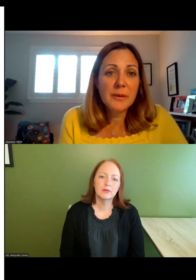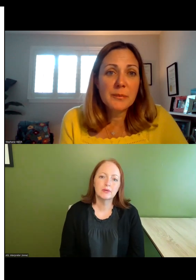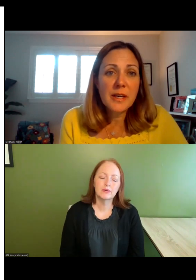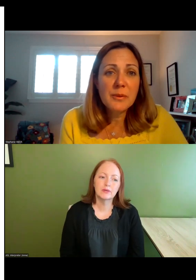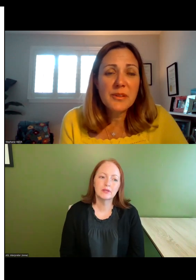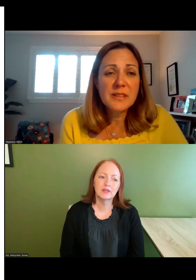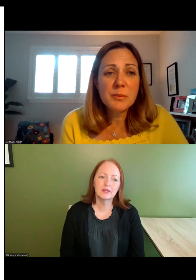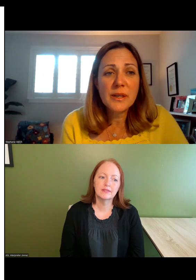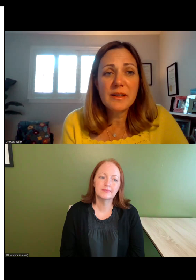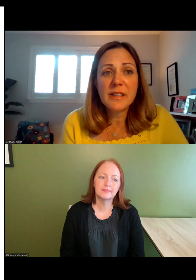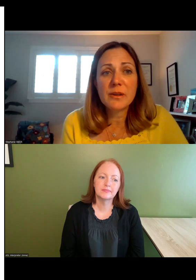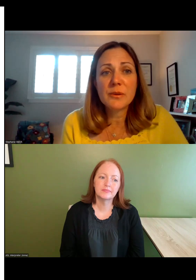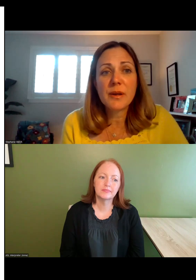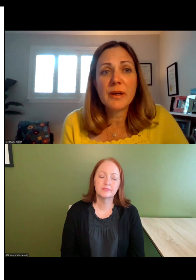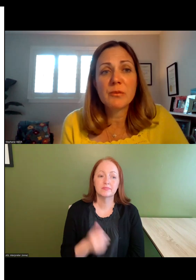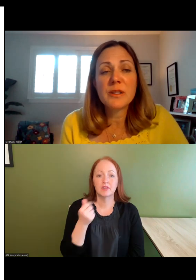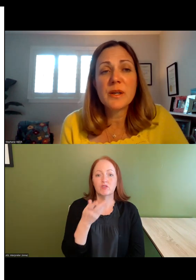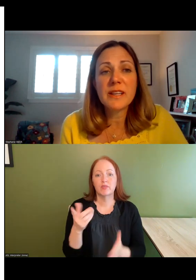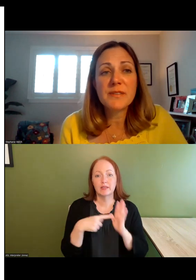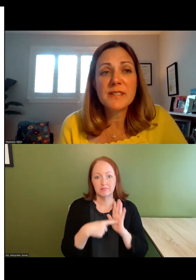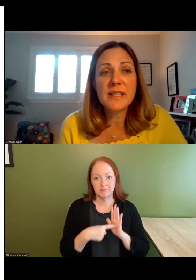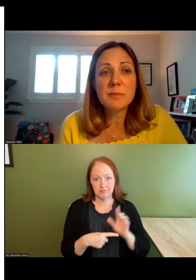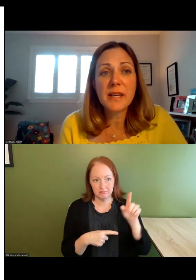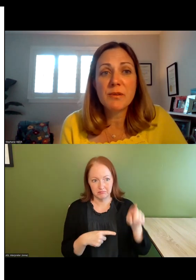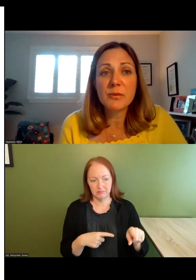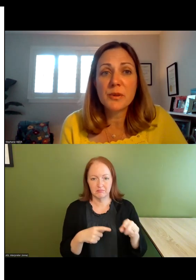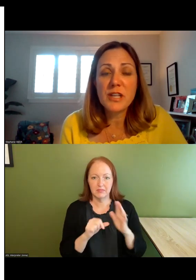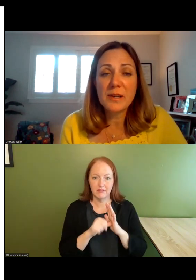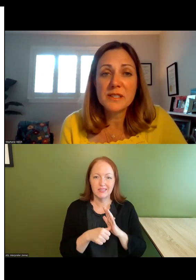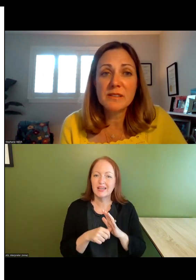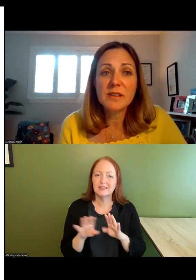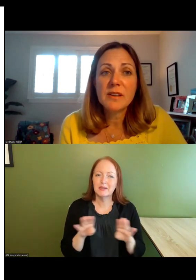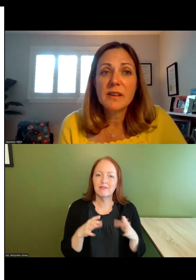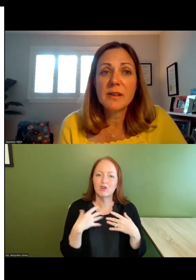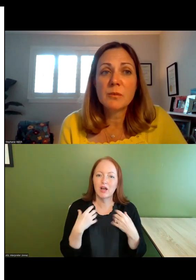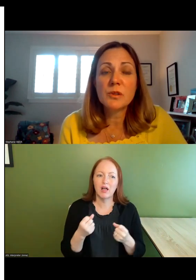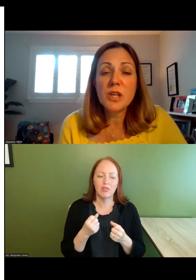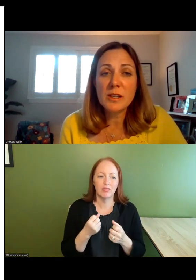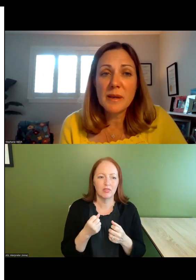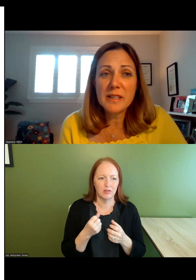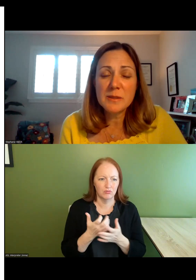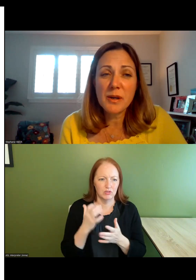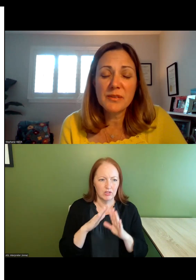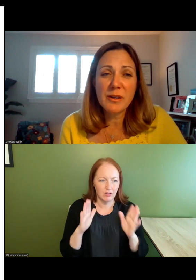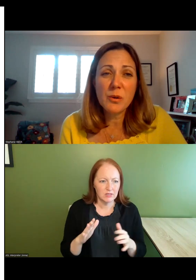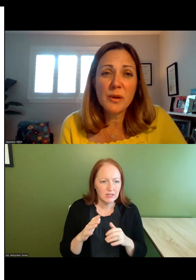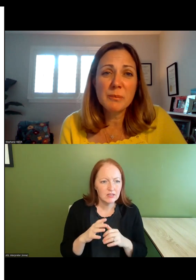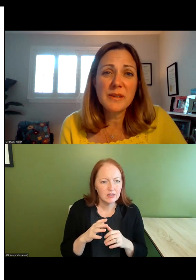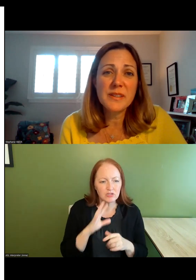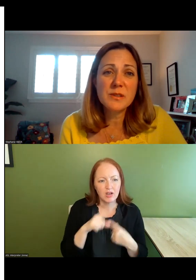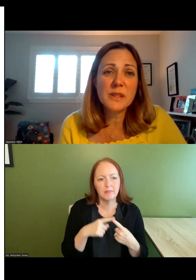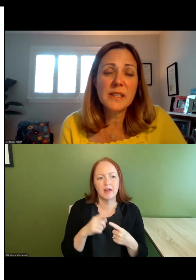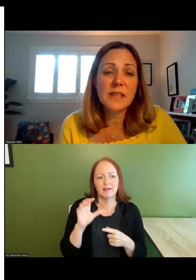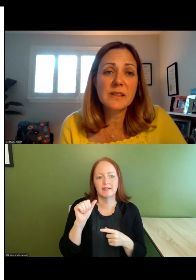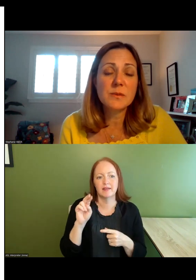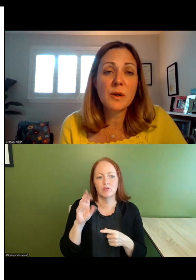So couple things to point out here. Really want to emphasize behavioral health bridge housing. We'll talk about it as part of Care Court, but